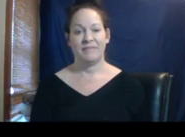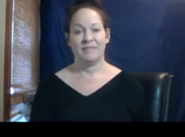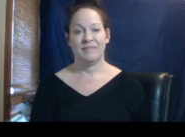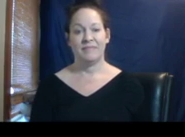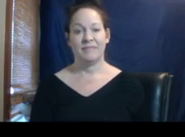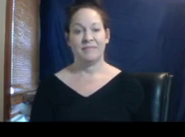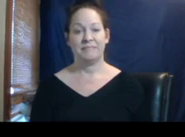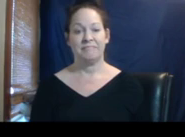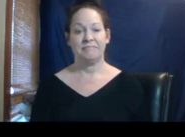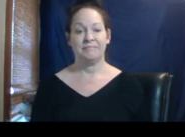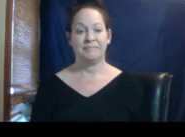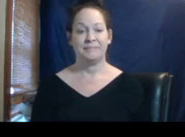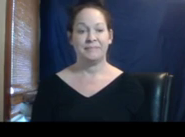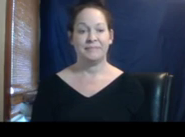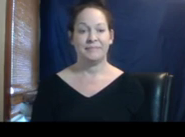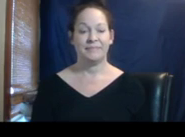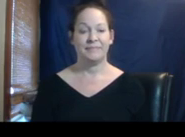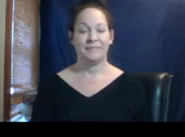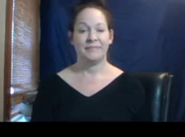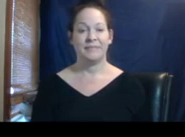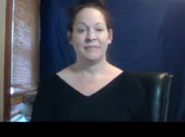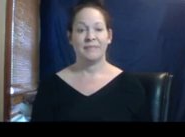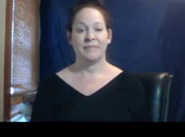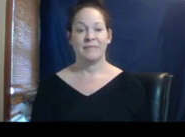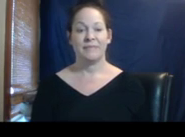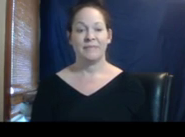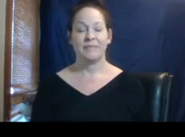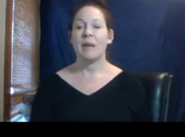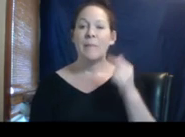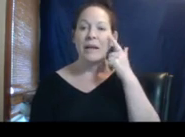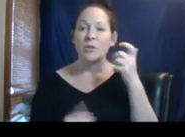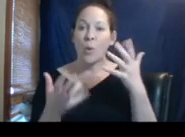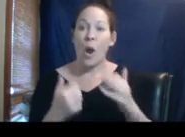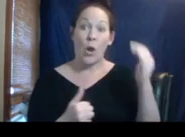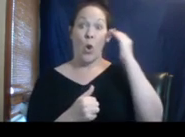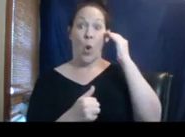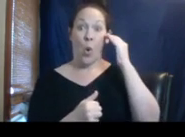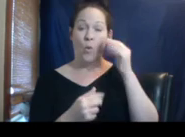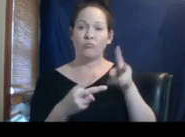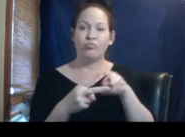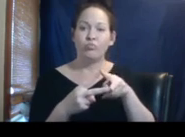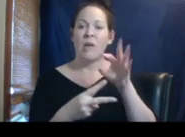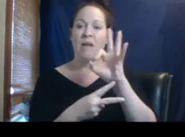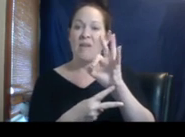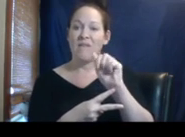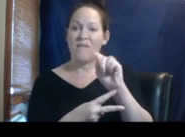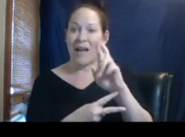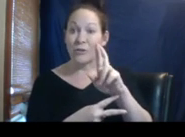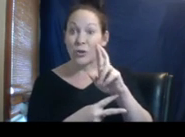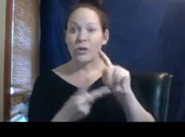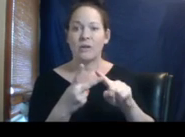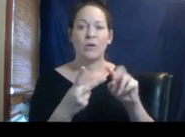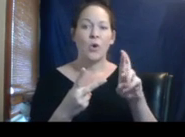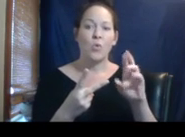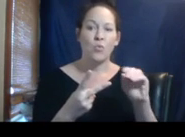Because a lot of what we're doing is going to be looking for factors and roots, and they will be the things that are the